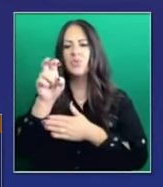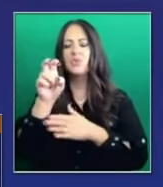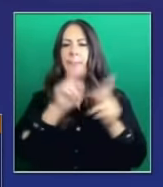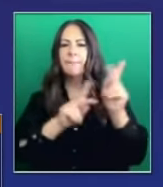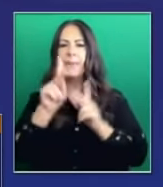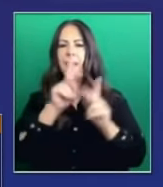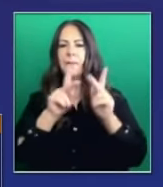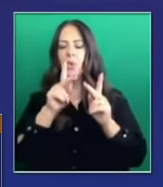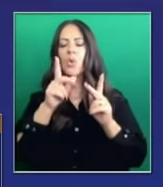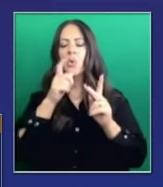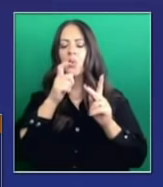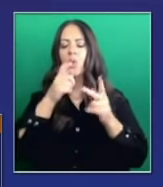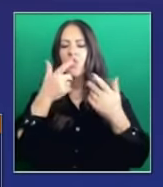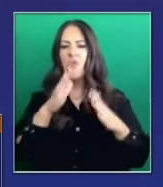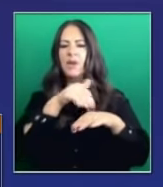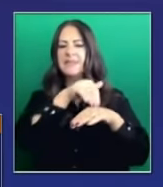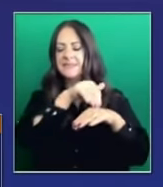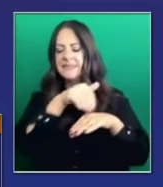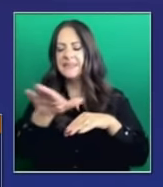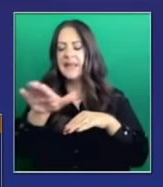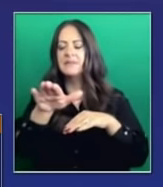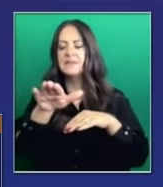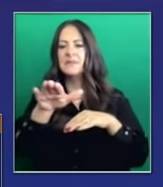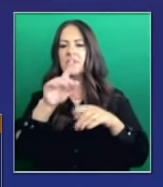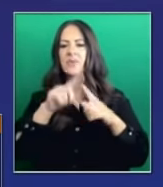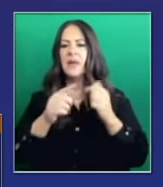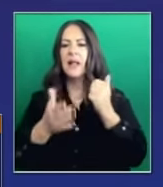facilities statewide. In many of